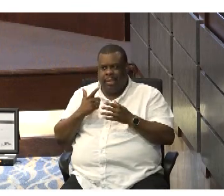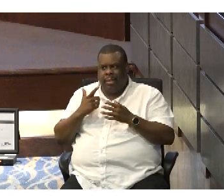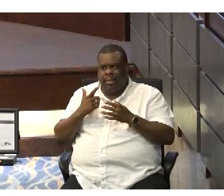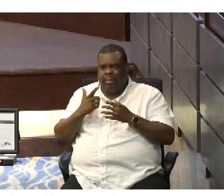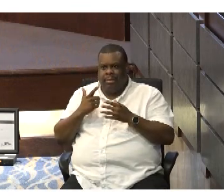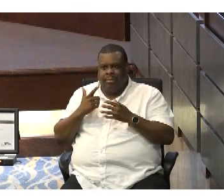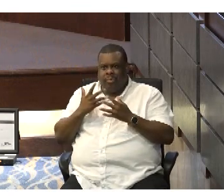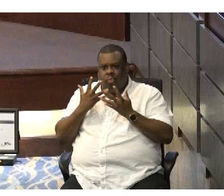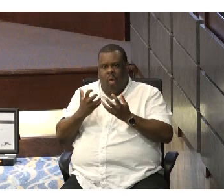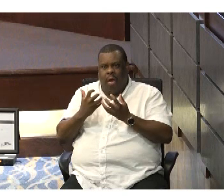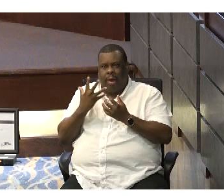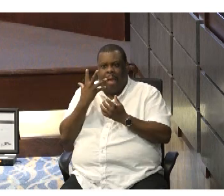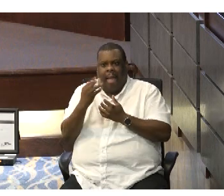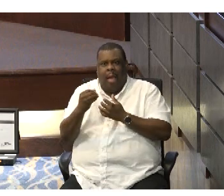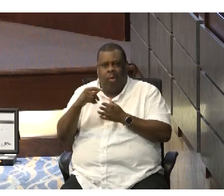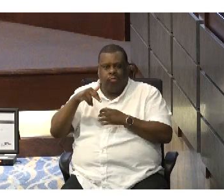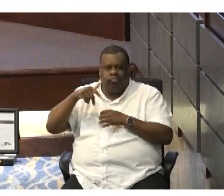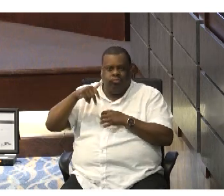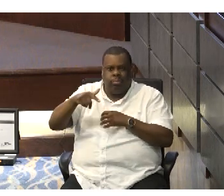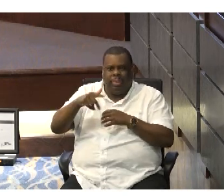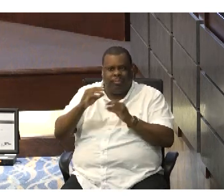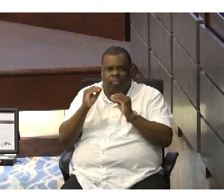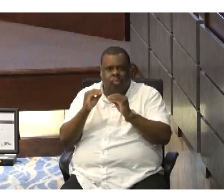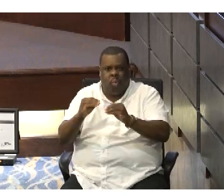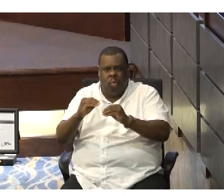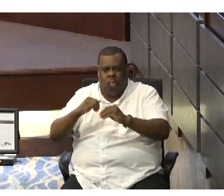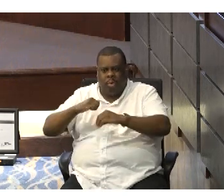it's very important that they exist there, but,